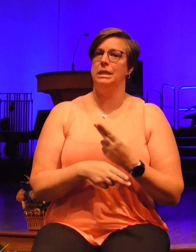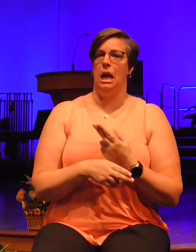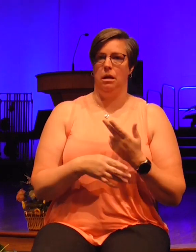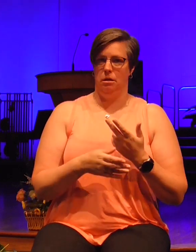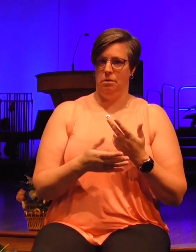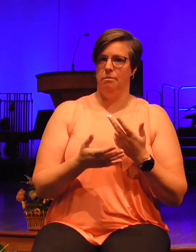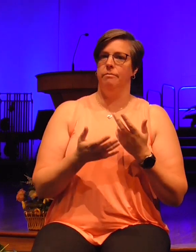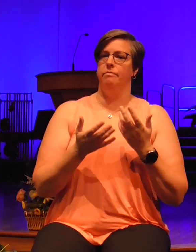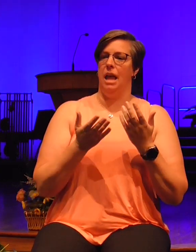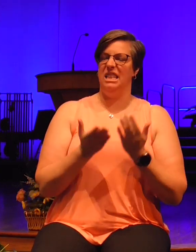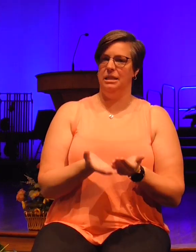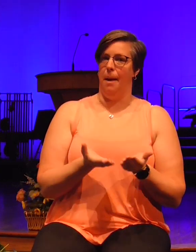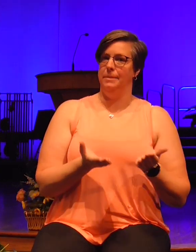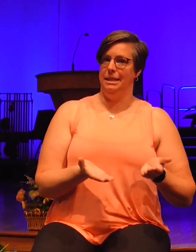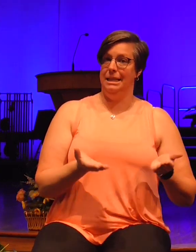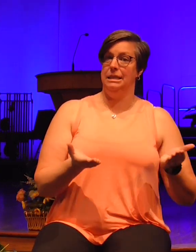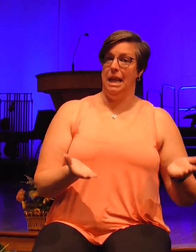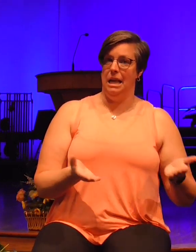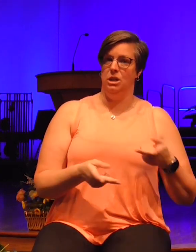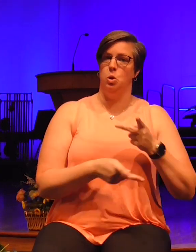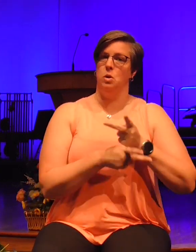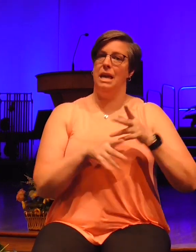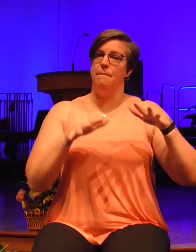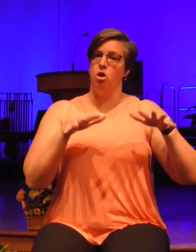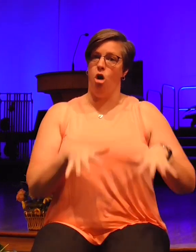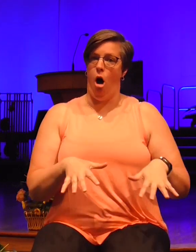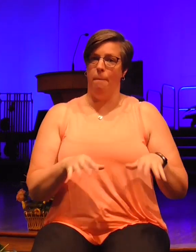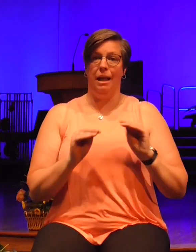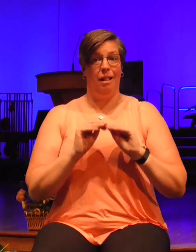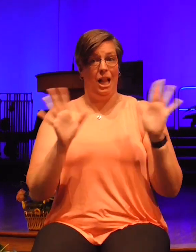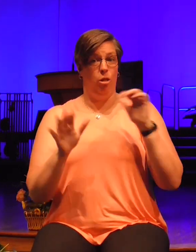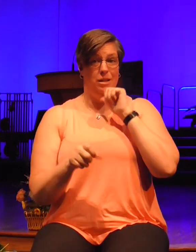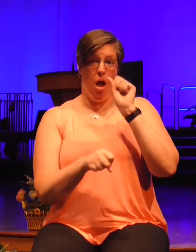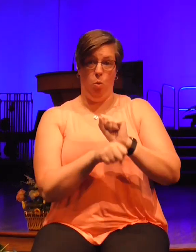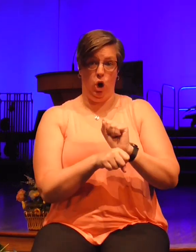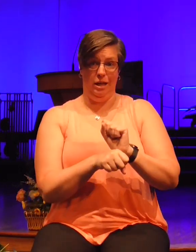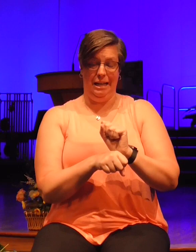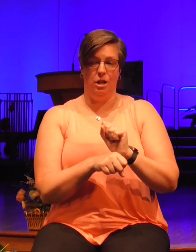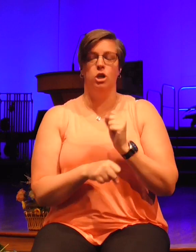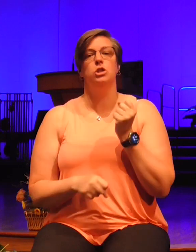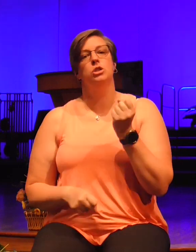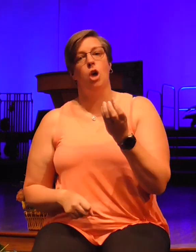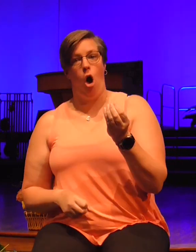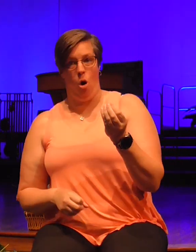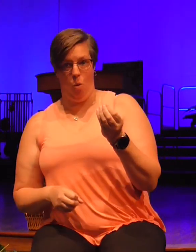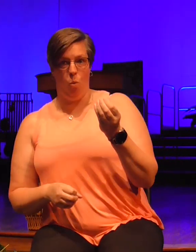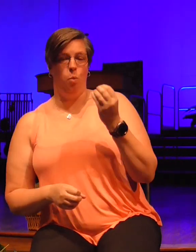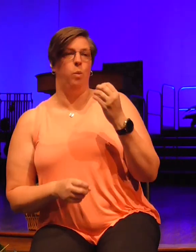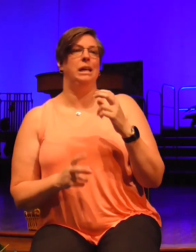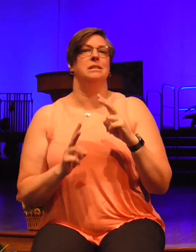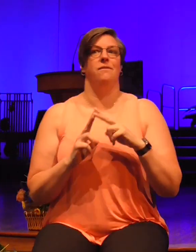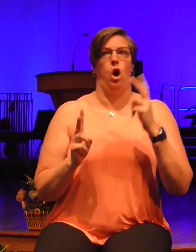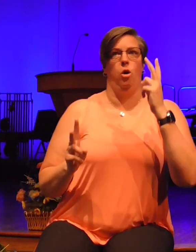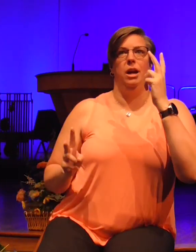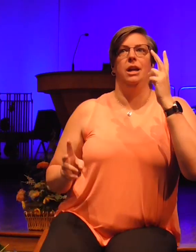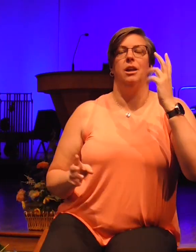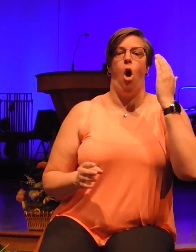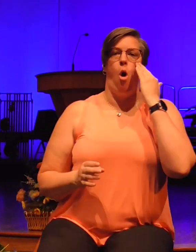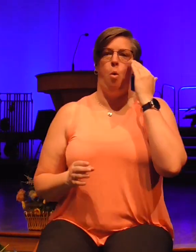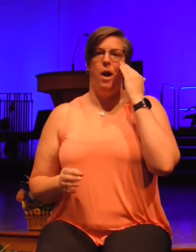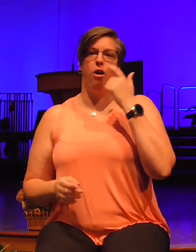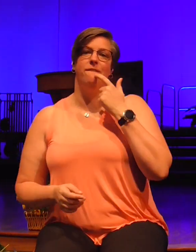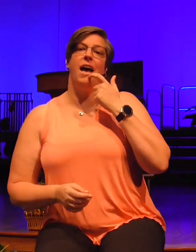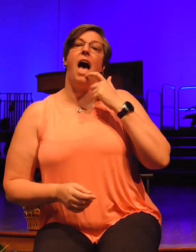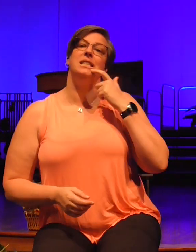to keep himself calm, and it clearly was not working. So he's also very aware of addiction